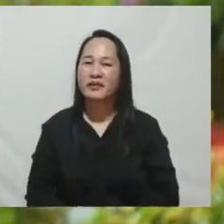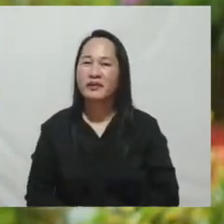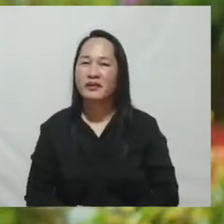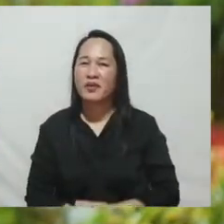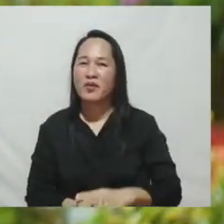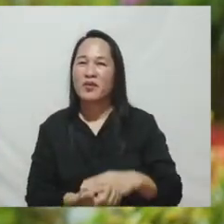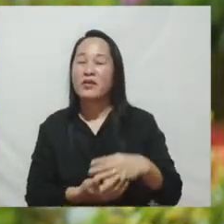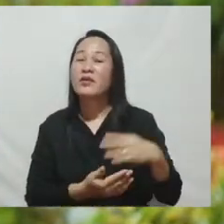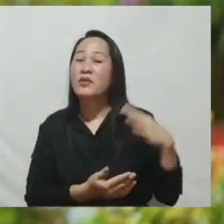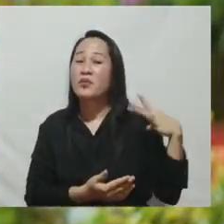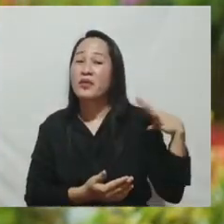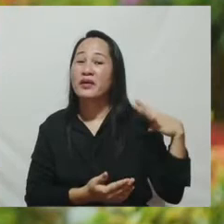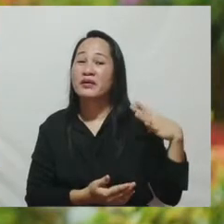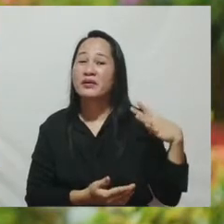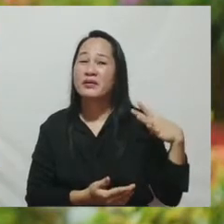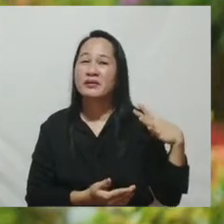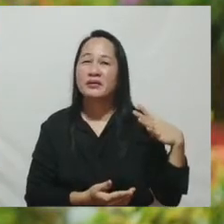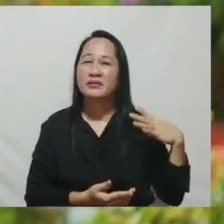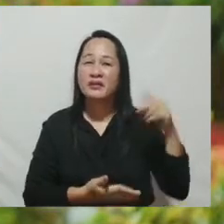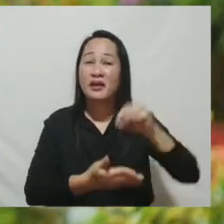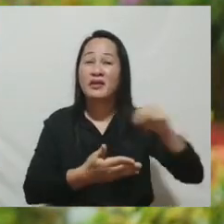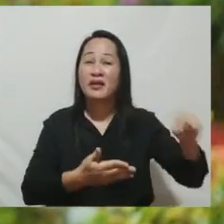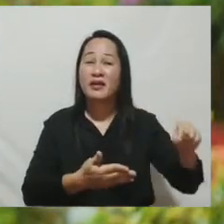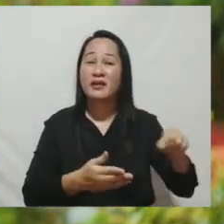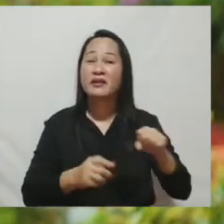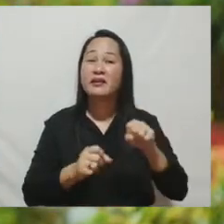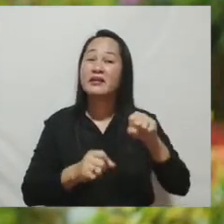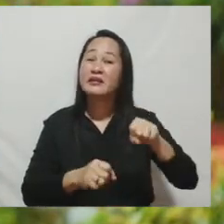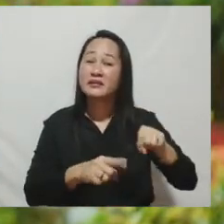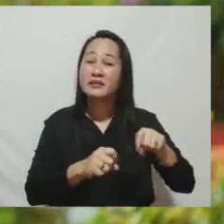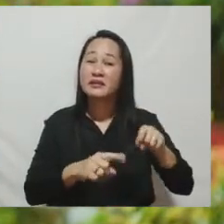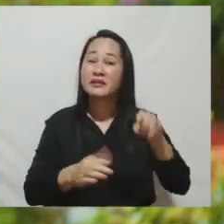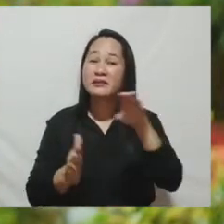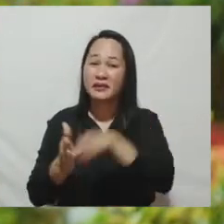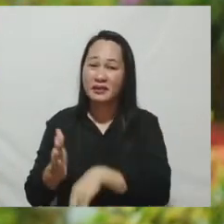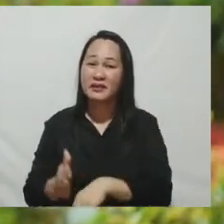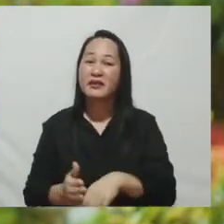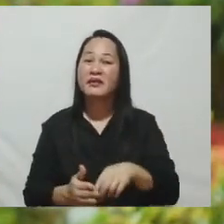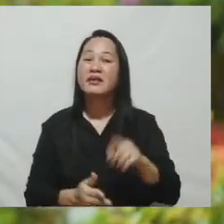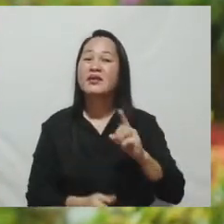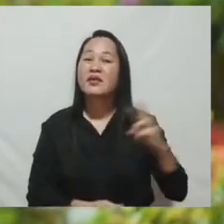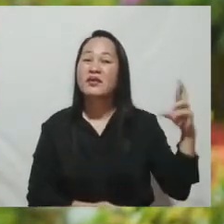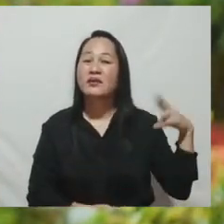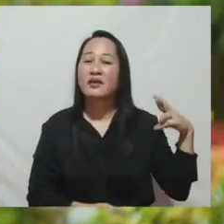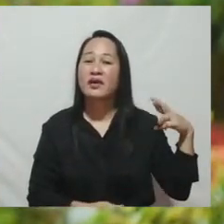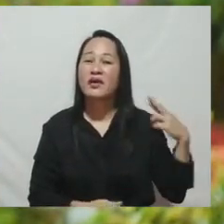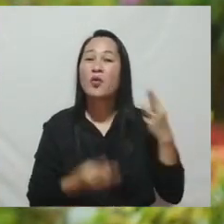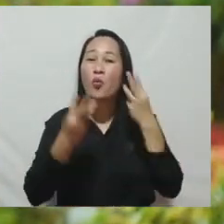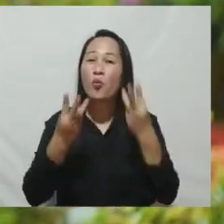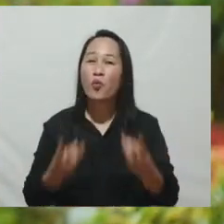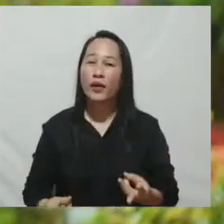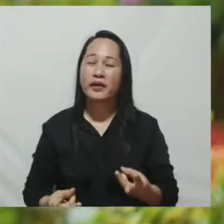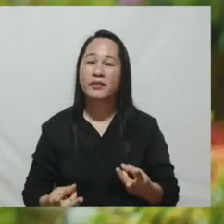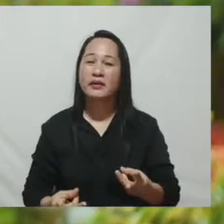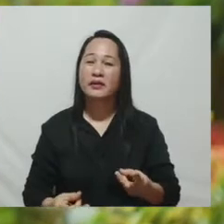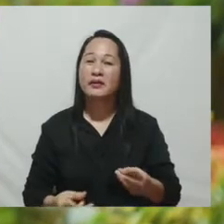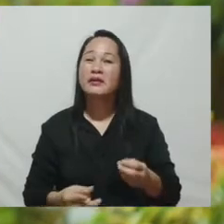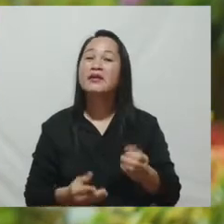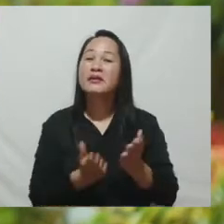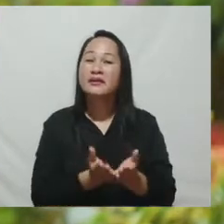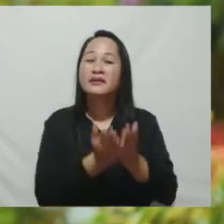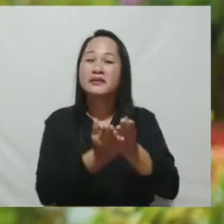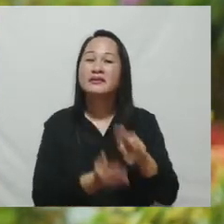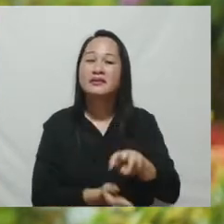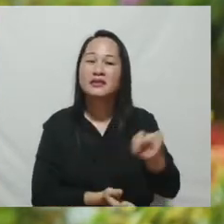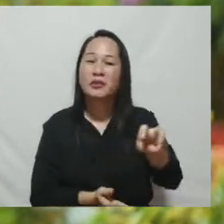write, sail, write, wait, sail.